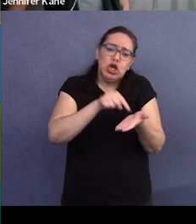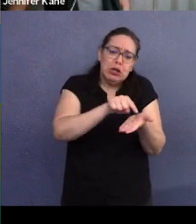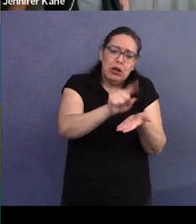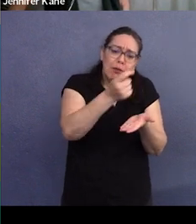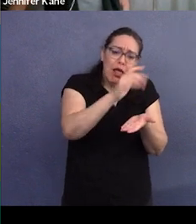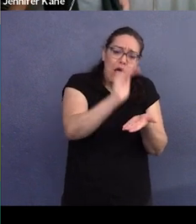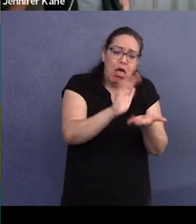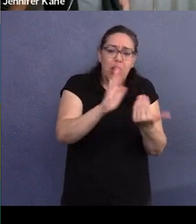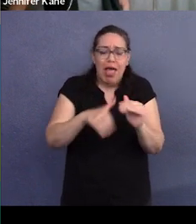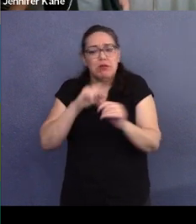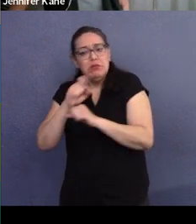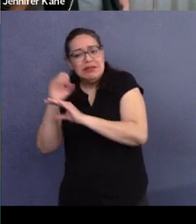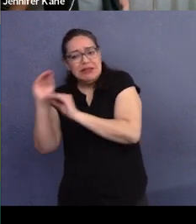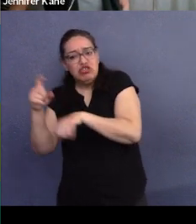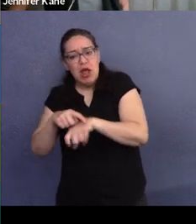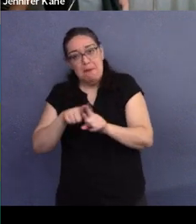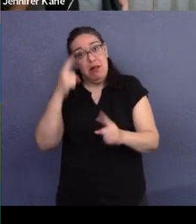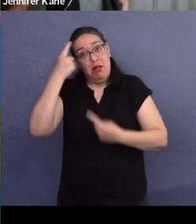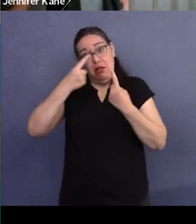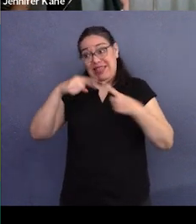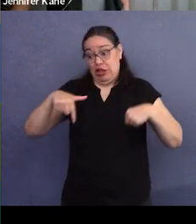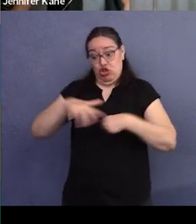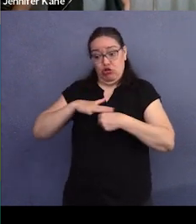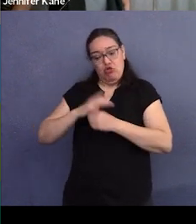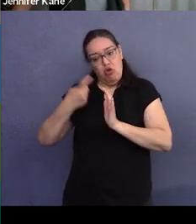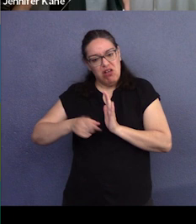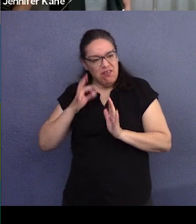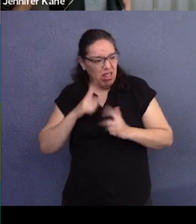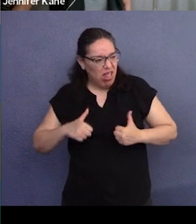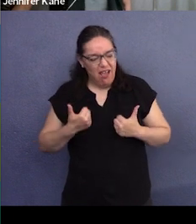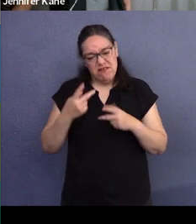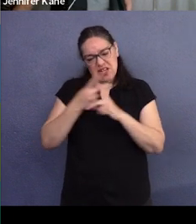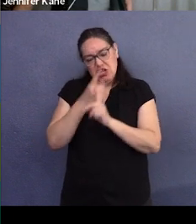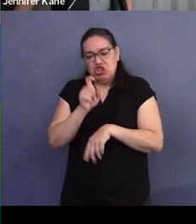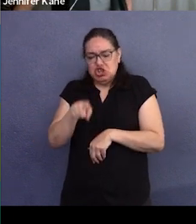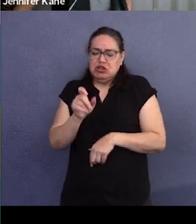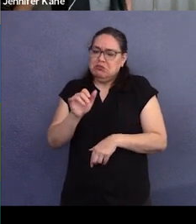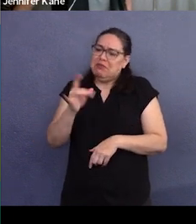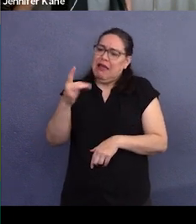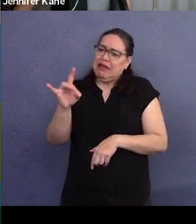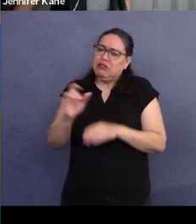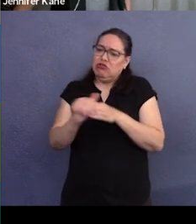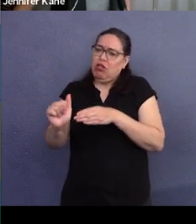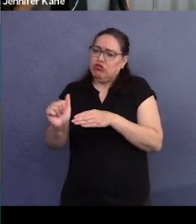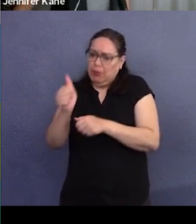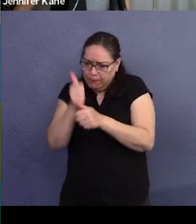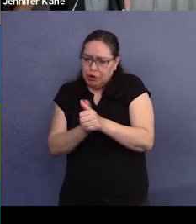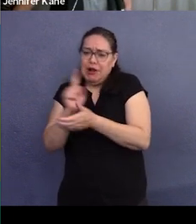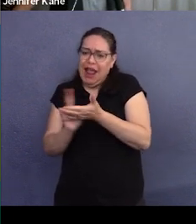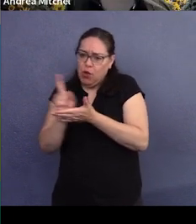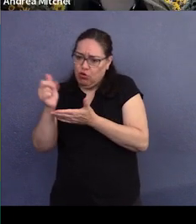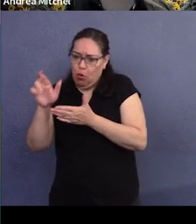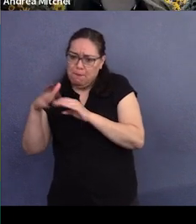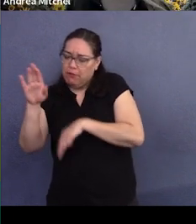living out here, you have to, I would say, at least $18 an hour, even though the state minimum wage is 16. So,